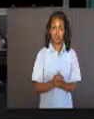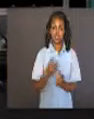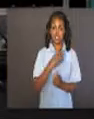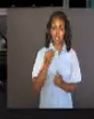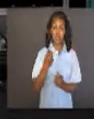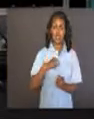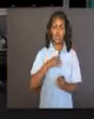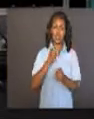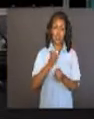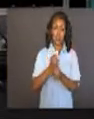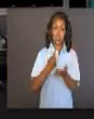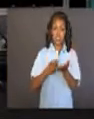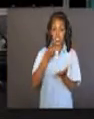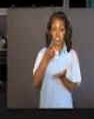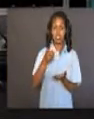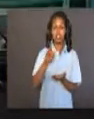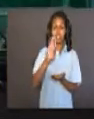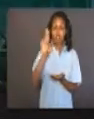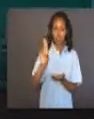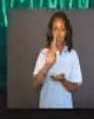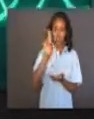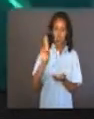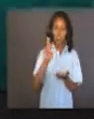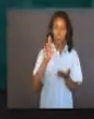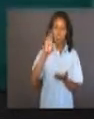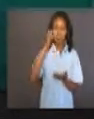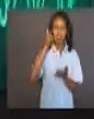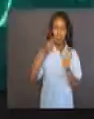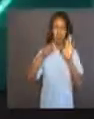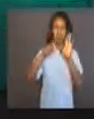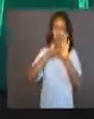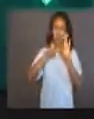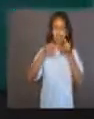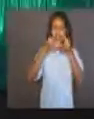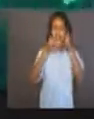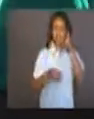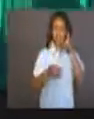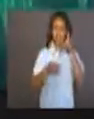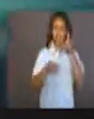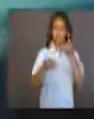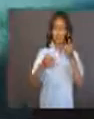And we do this using a cathode ray oscilloscope.